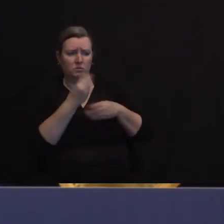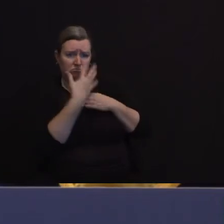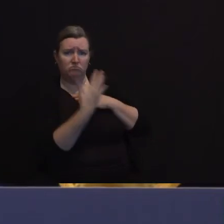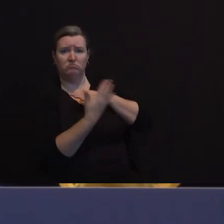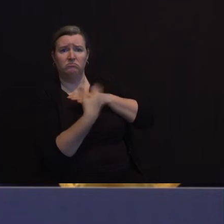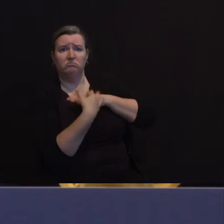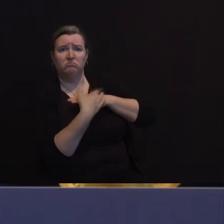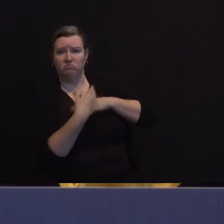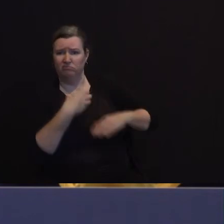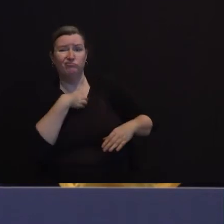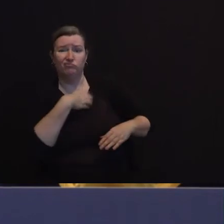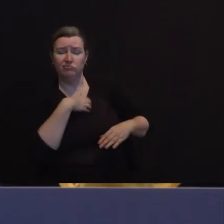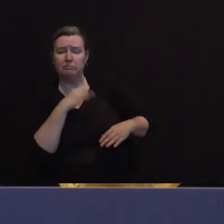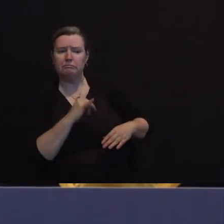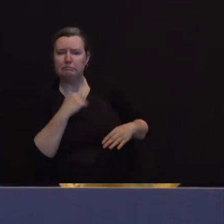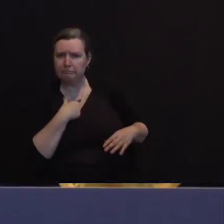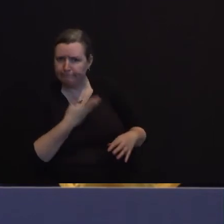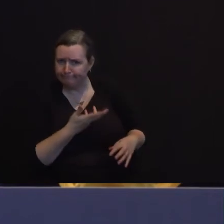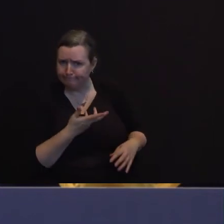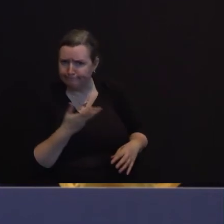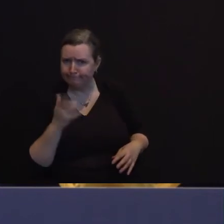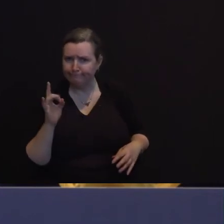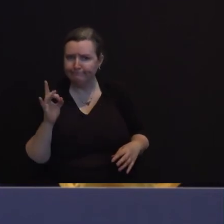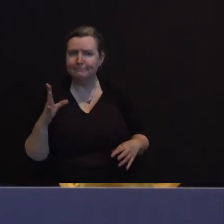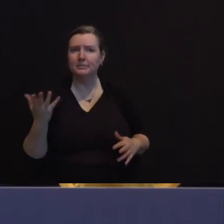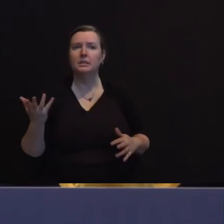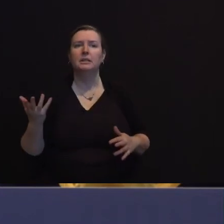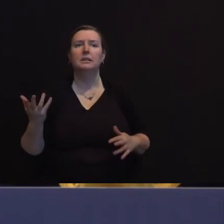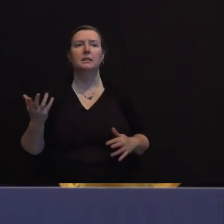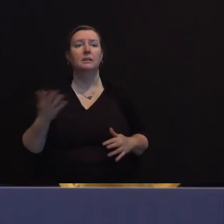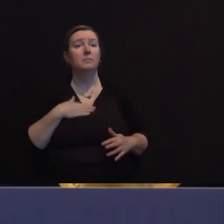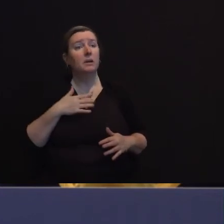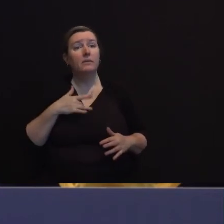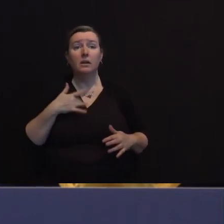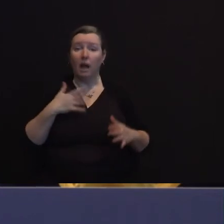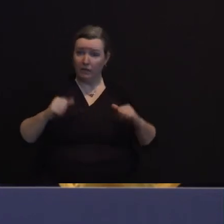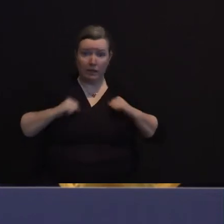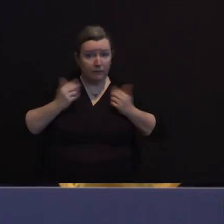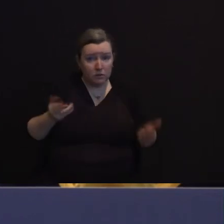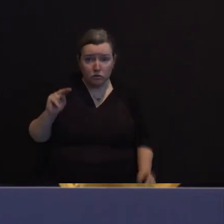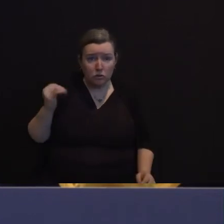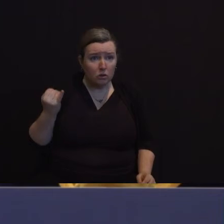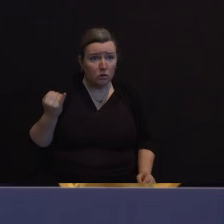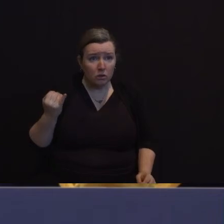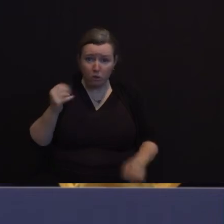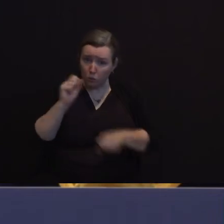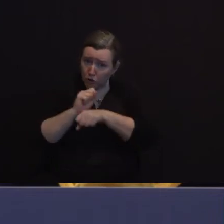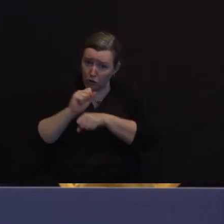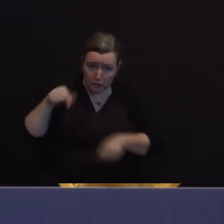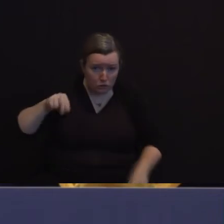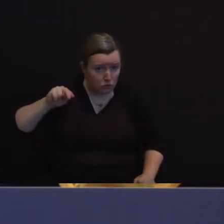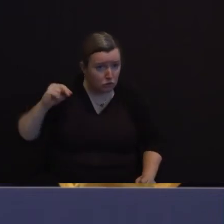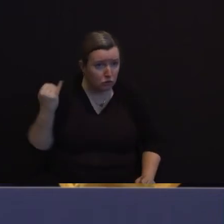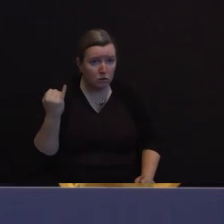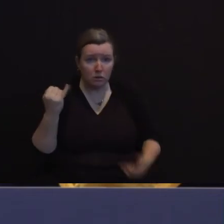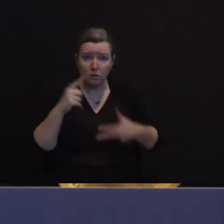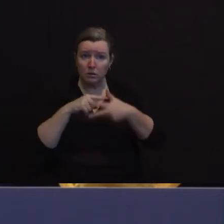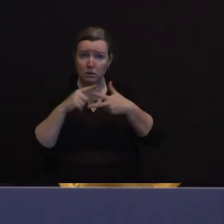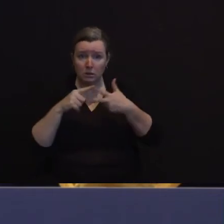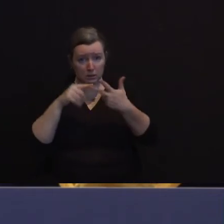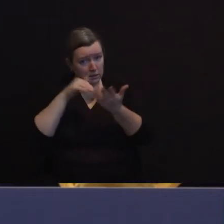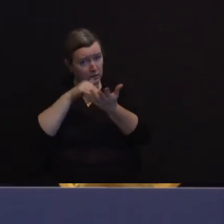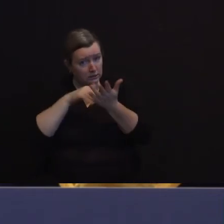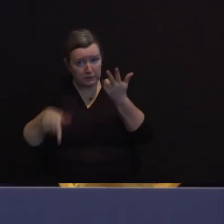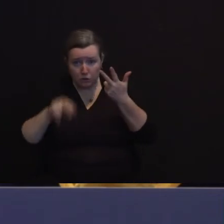to be, Judy, of the opinion if you live here, you work here, or you study here, you should have the ability to get vaccinated. But